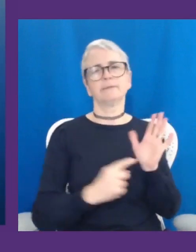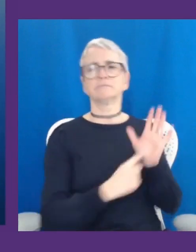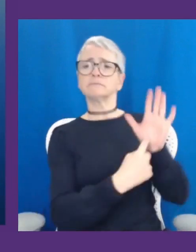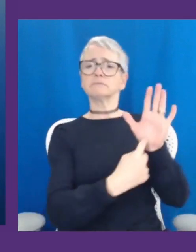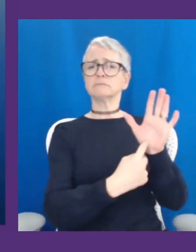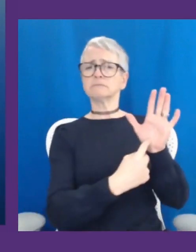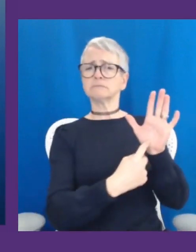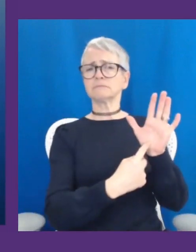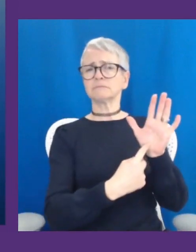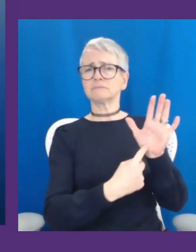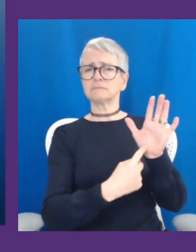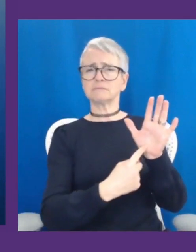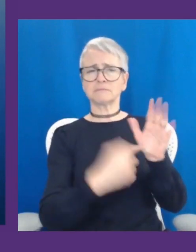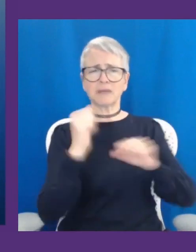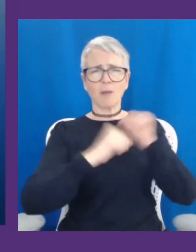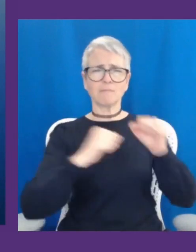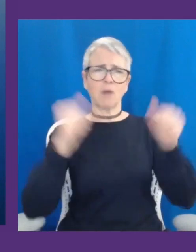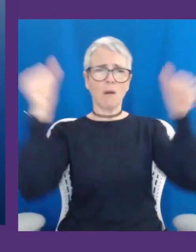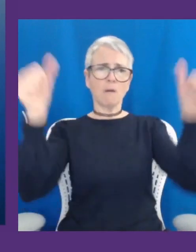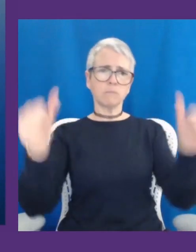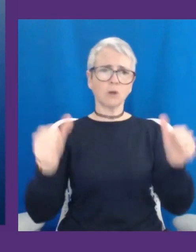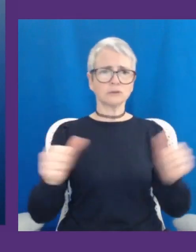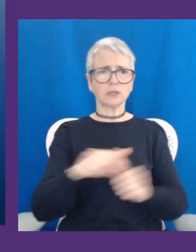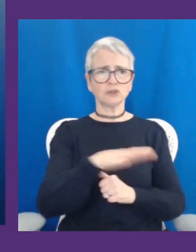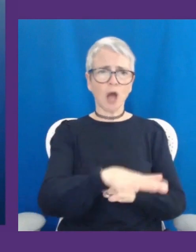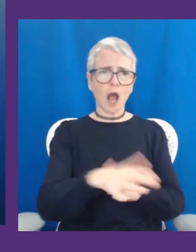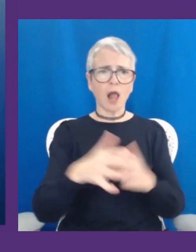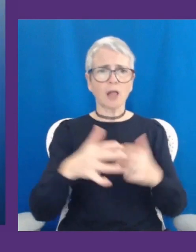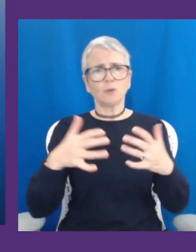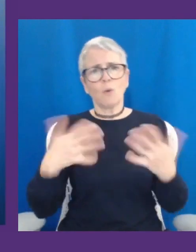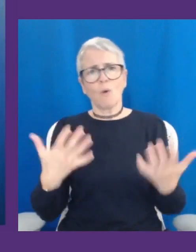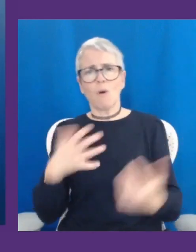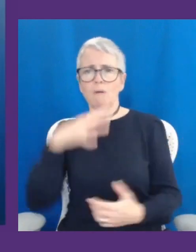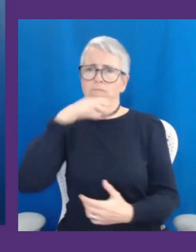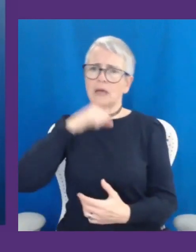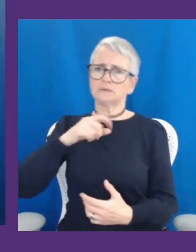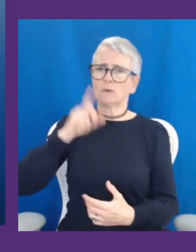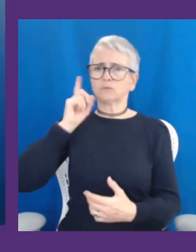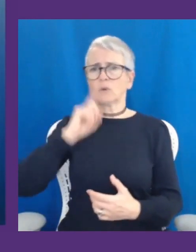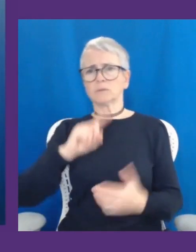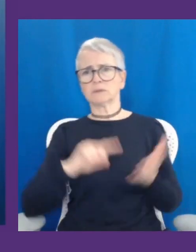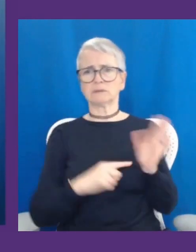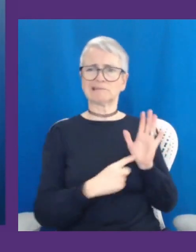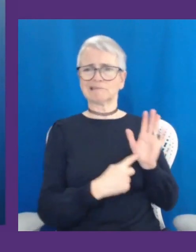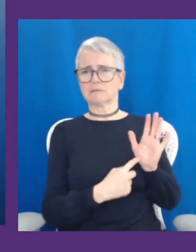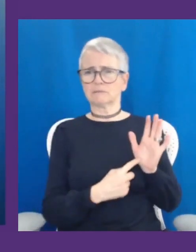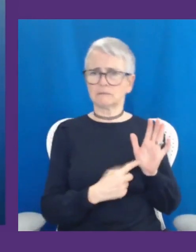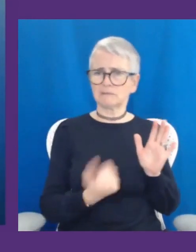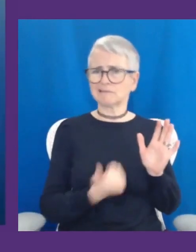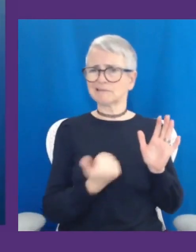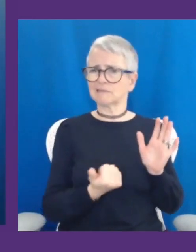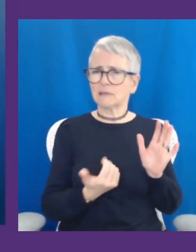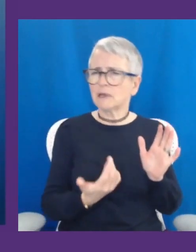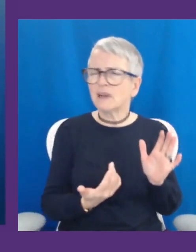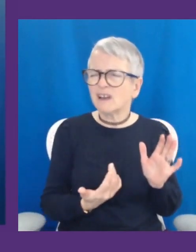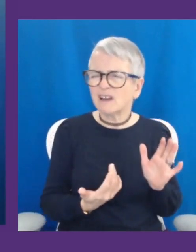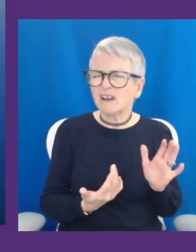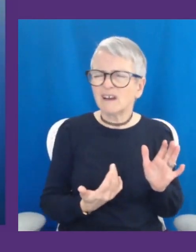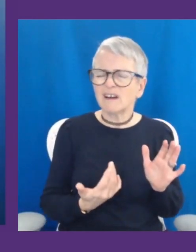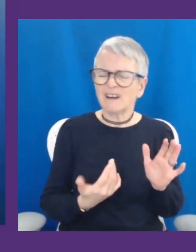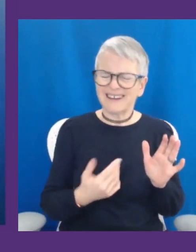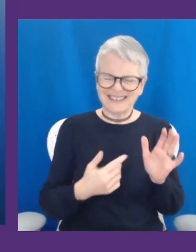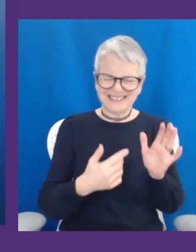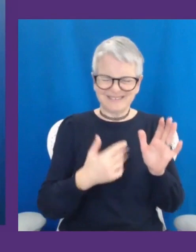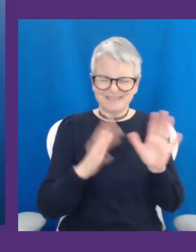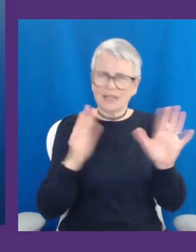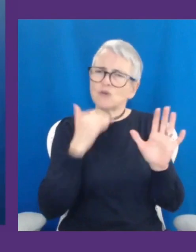camera. We no longer are willing just to tolerate, we might consider doing an accessible conference. There is a lack of tolerance